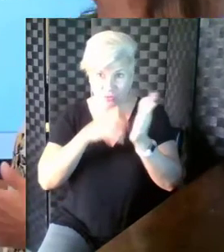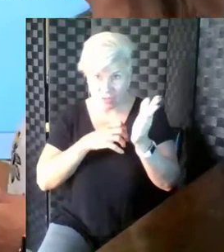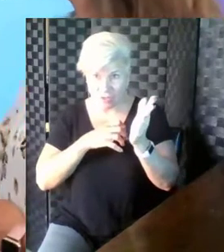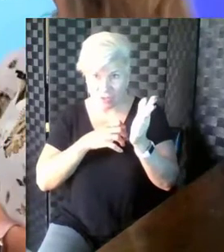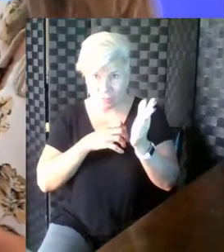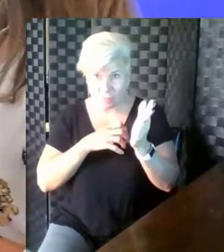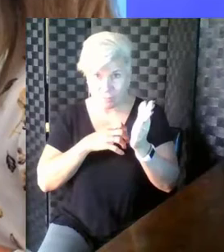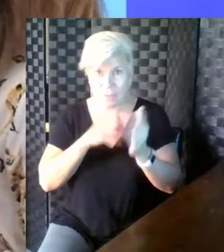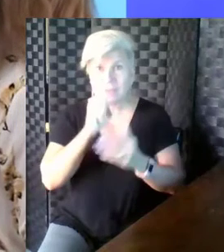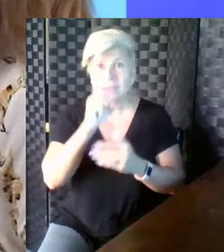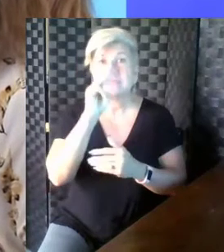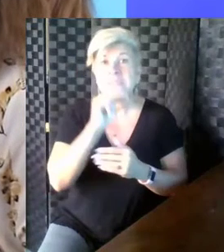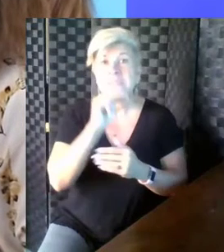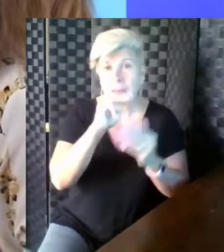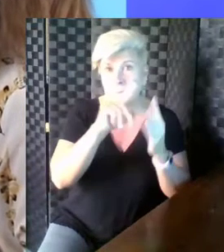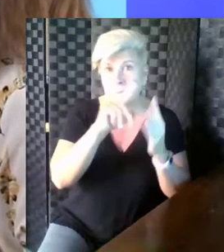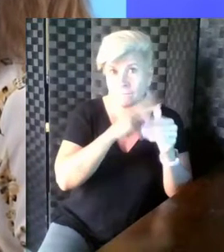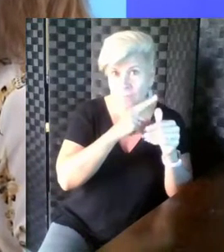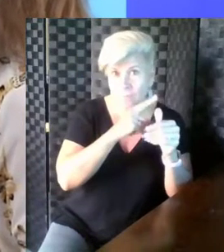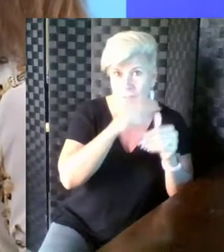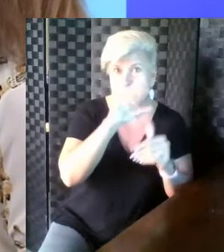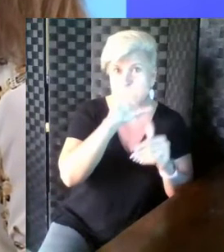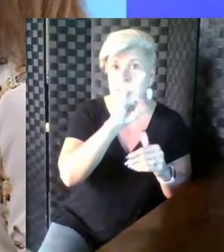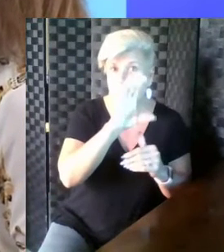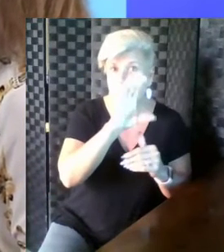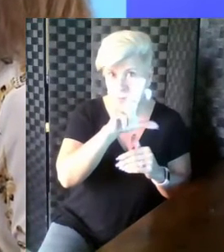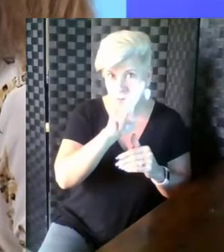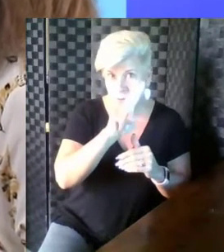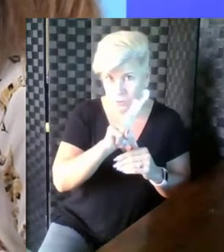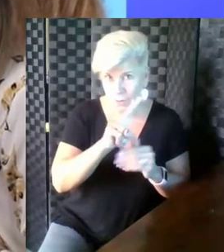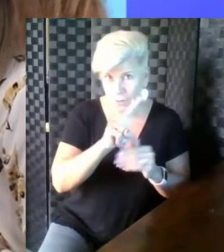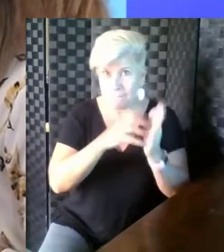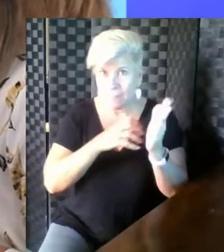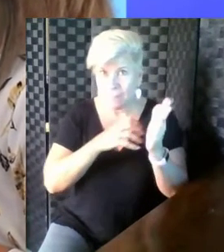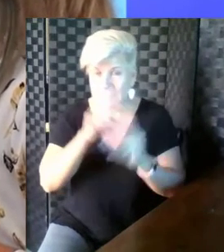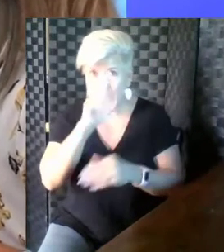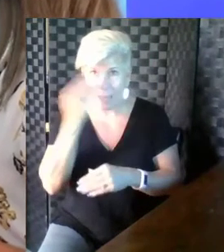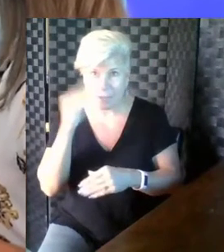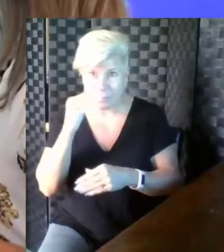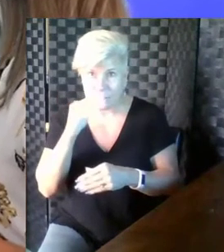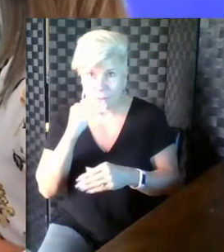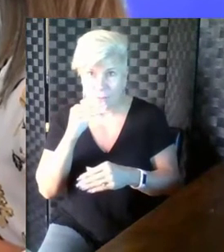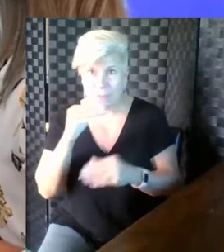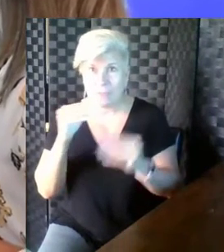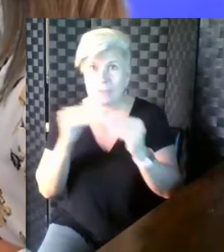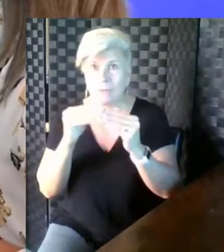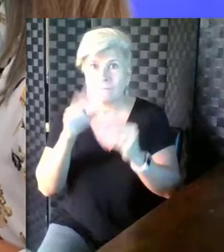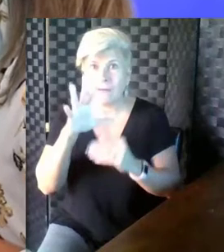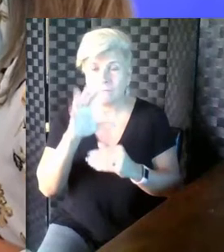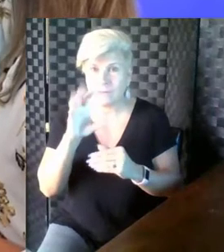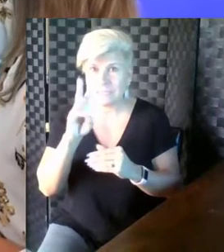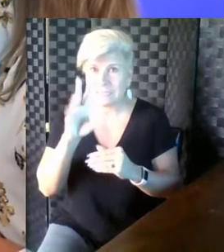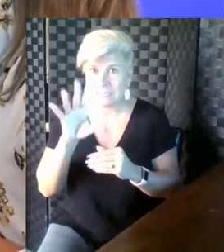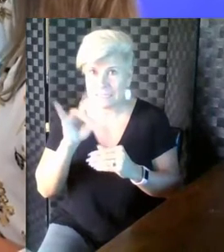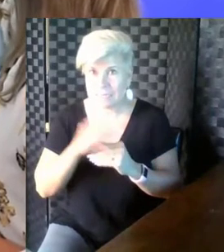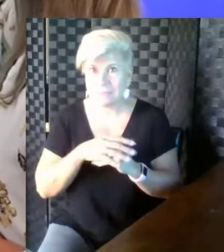to subtraction equations, I'm going to do 732 minus my unknown number will give me